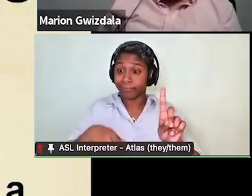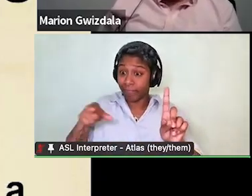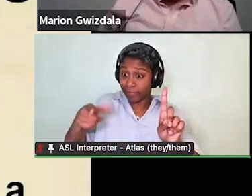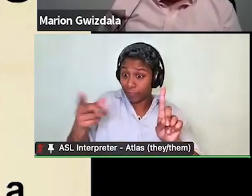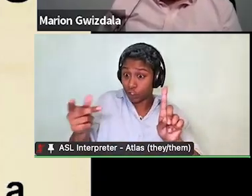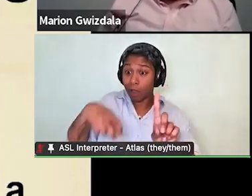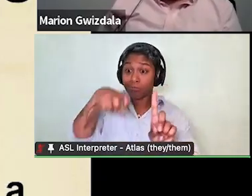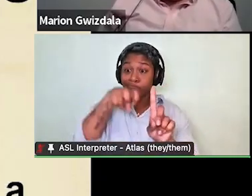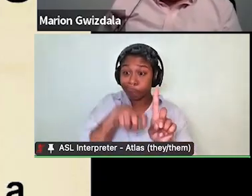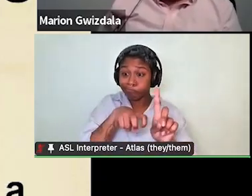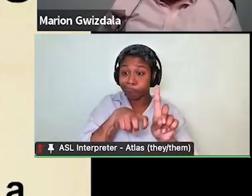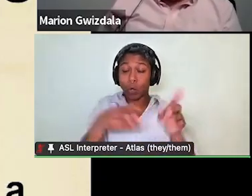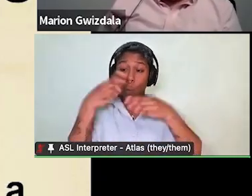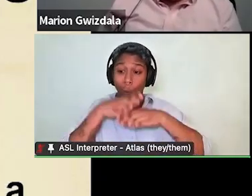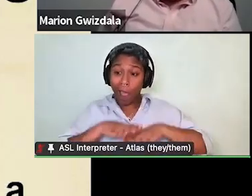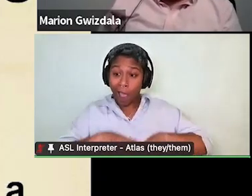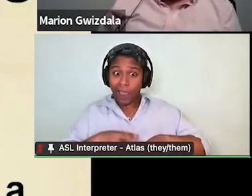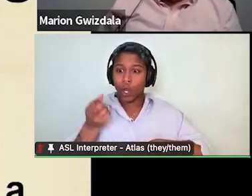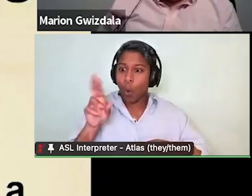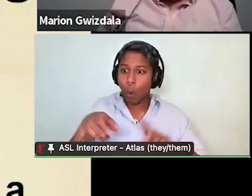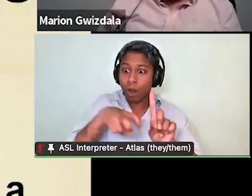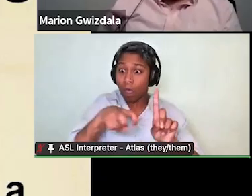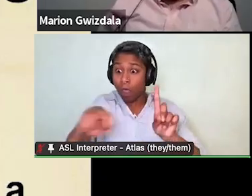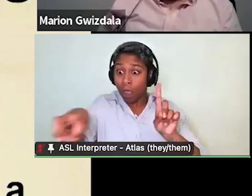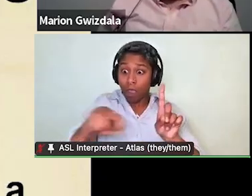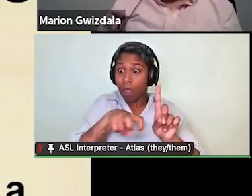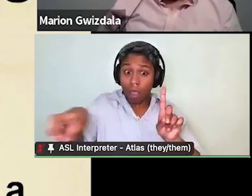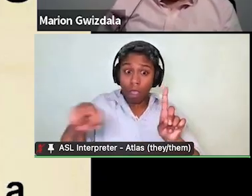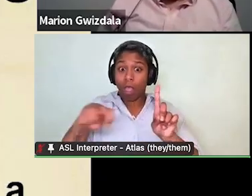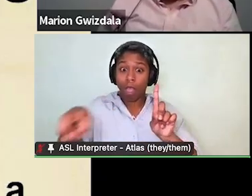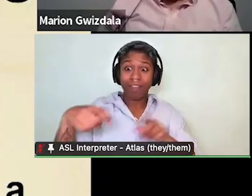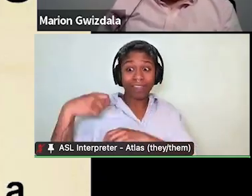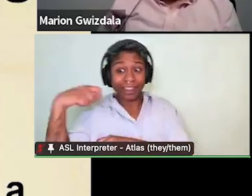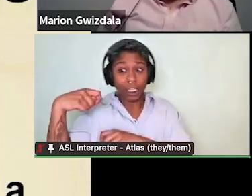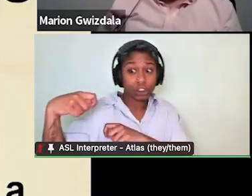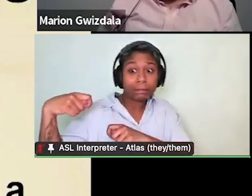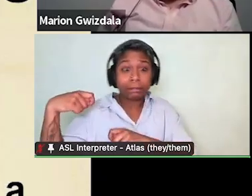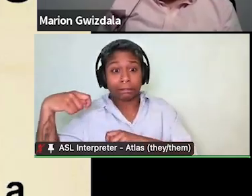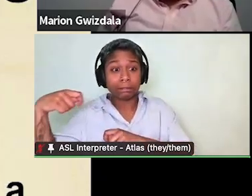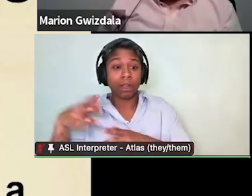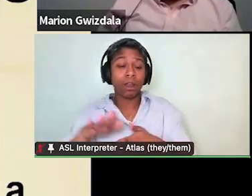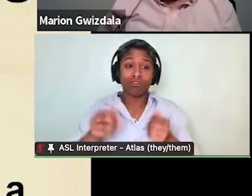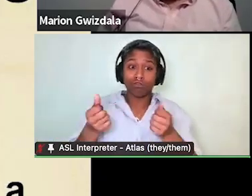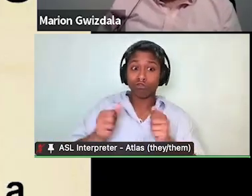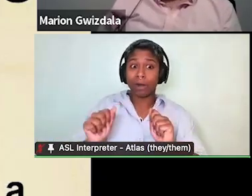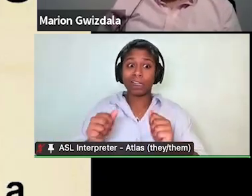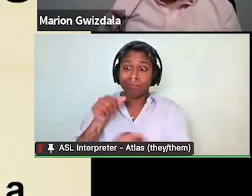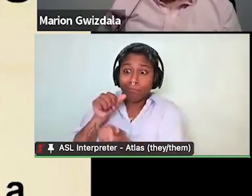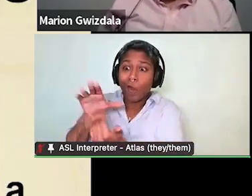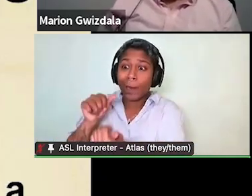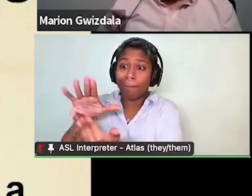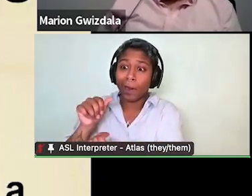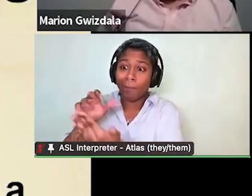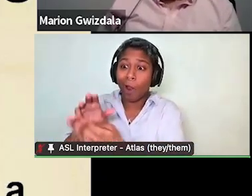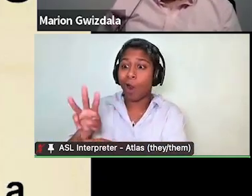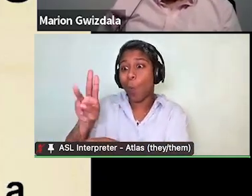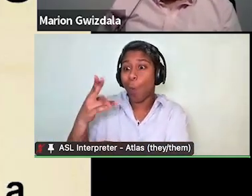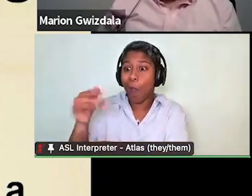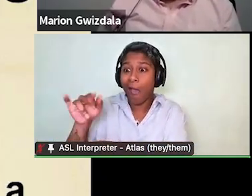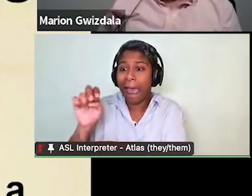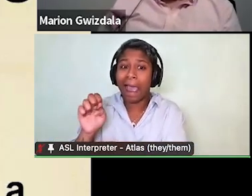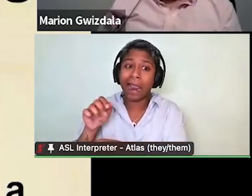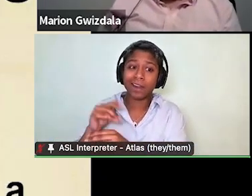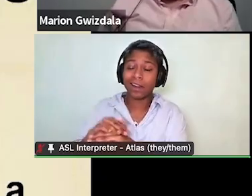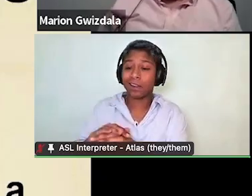of the leash and greet other people? Does it whine? Does it bark? Does it otherwise seem as if the dog is not